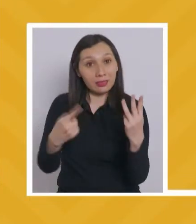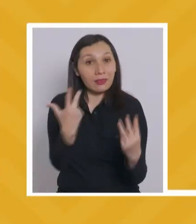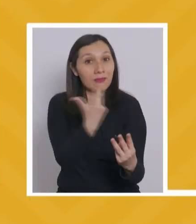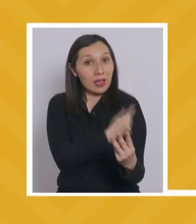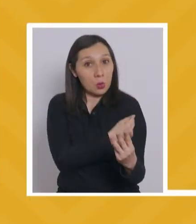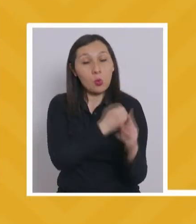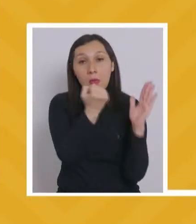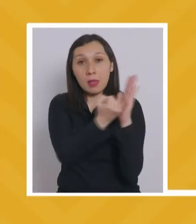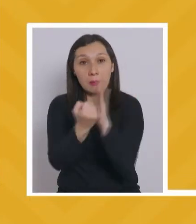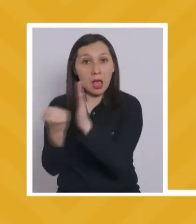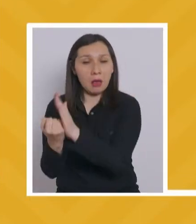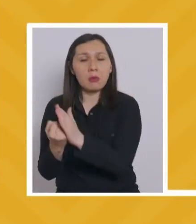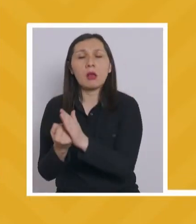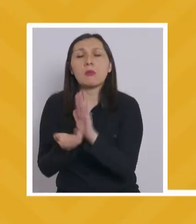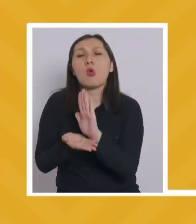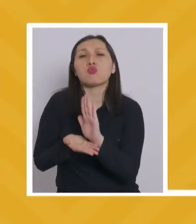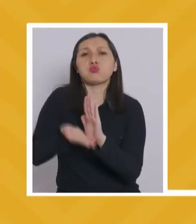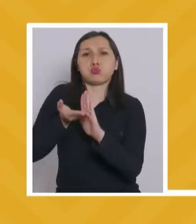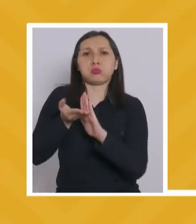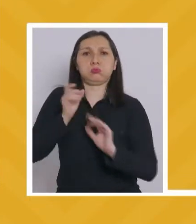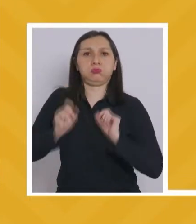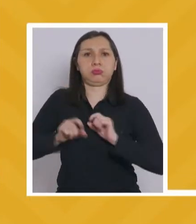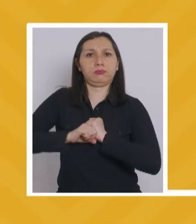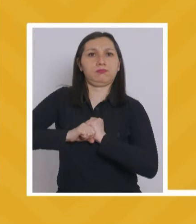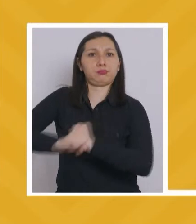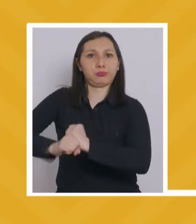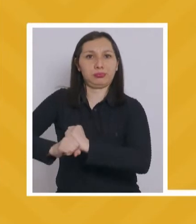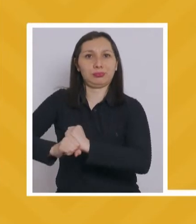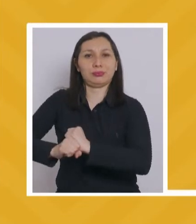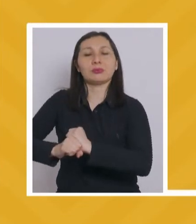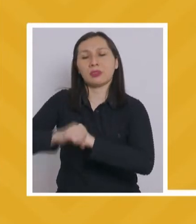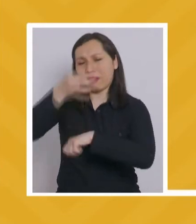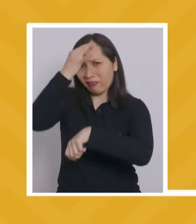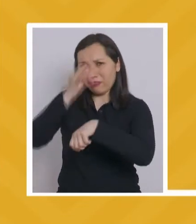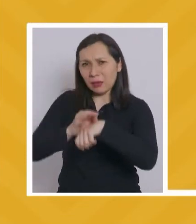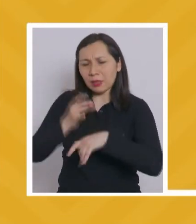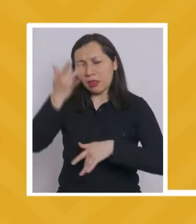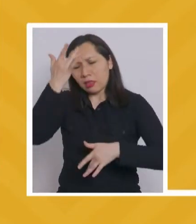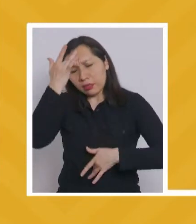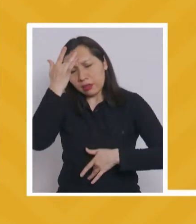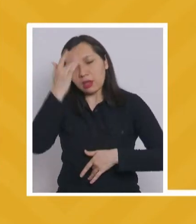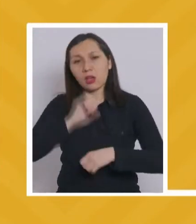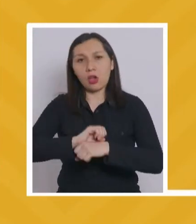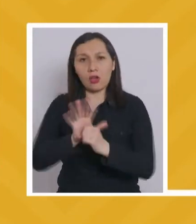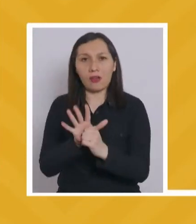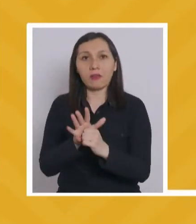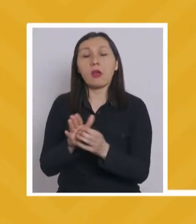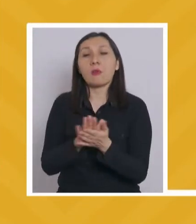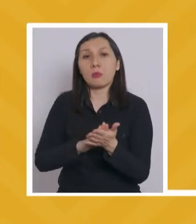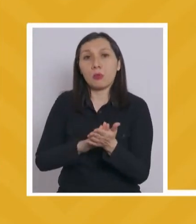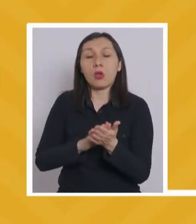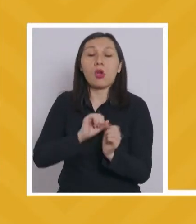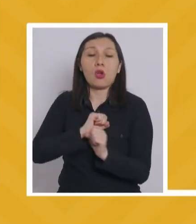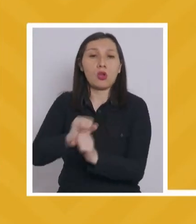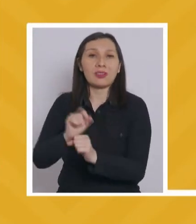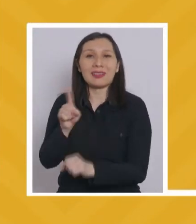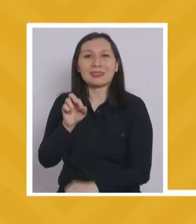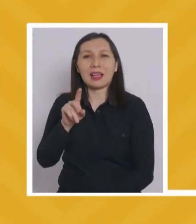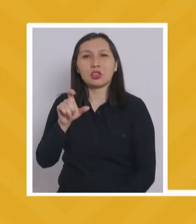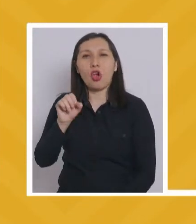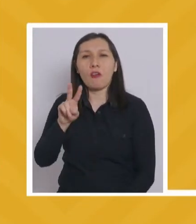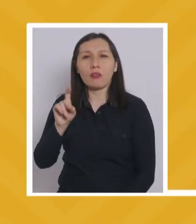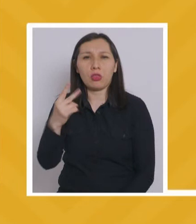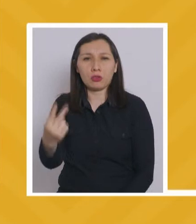So we can say that the 3 vaccines used as a booster were able to increase the efficacy against the symptomatic infection by